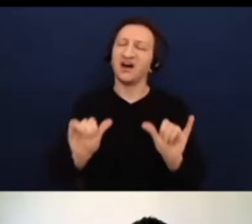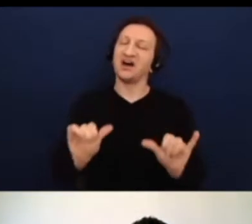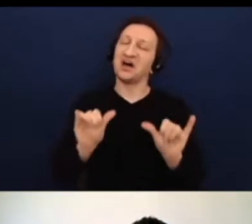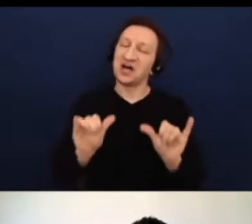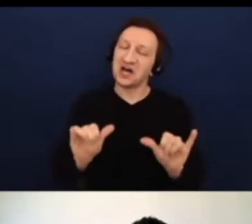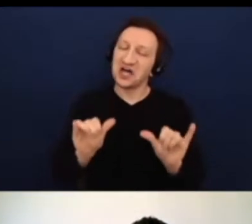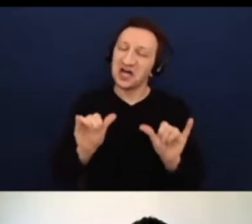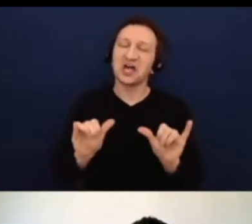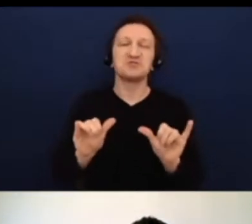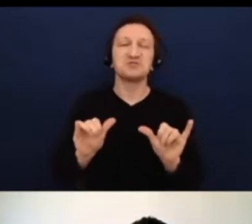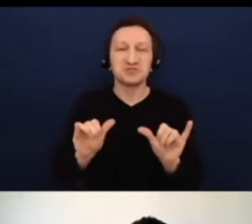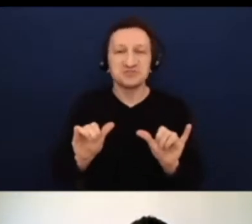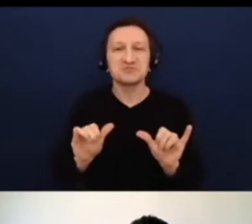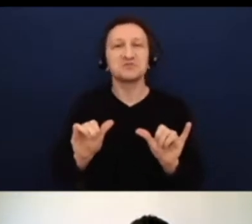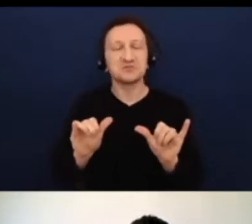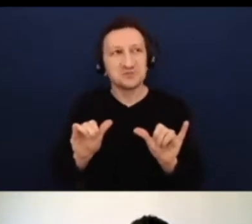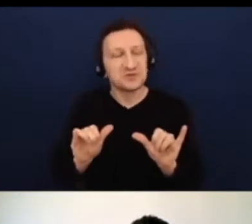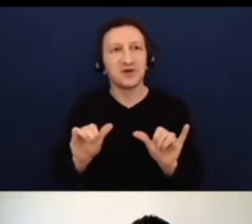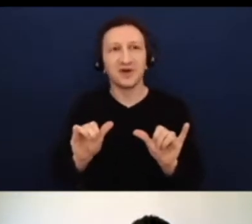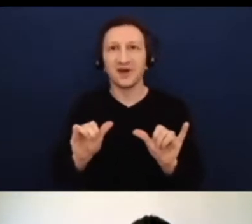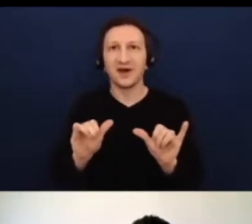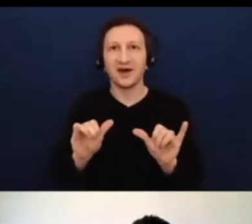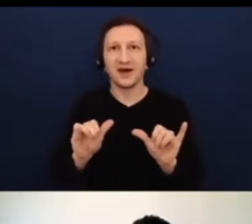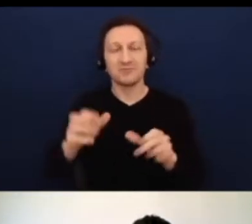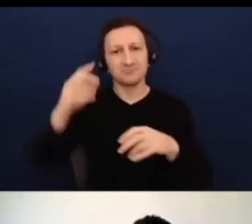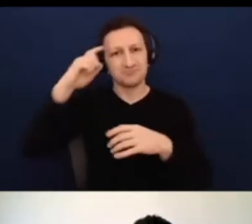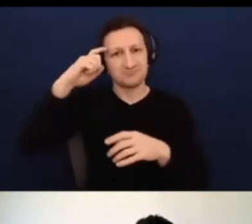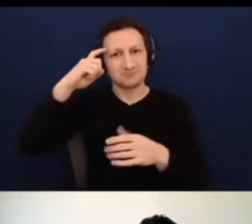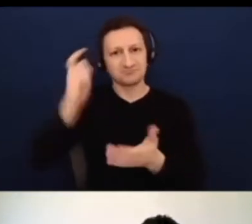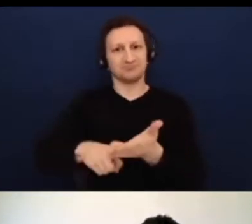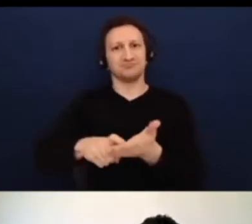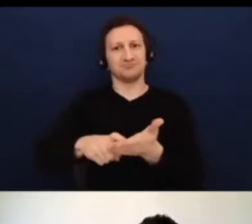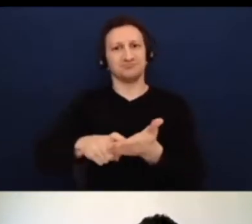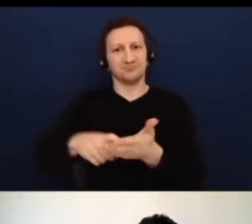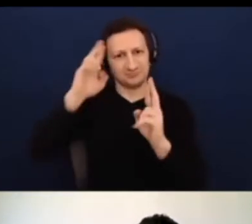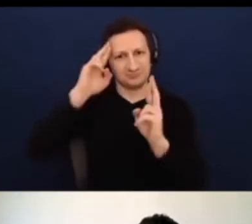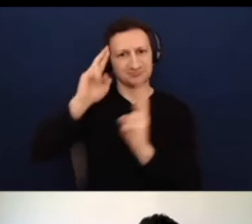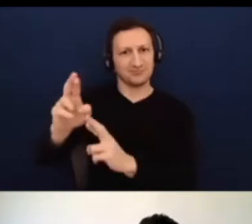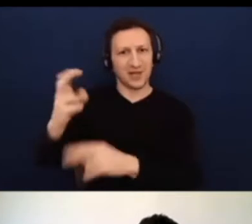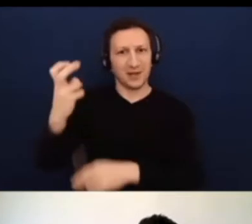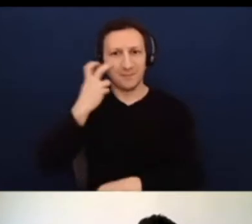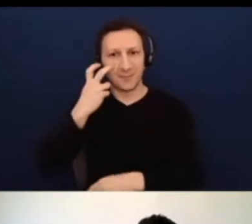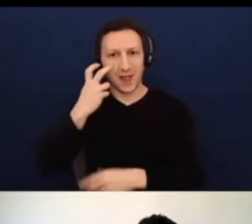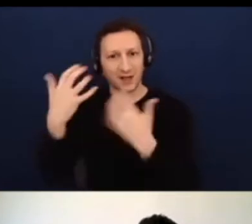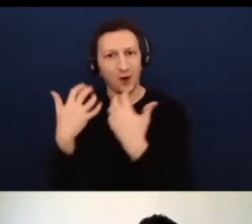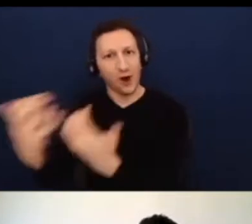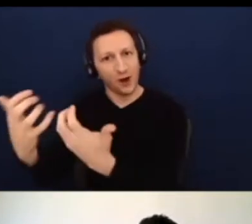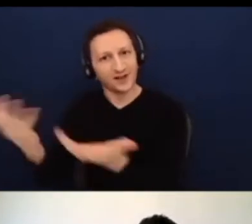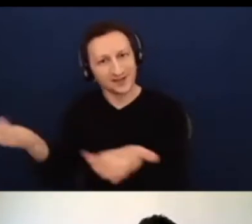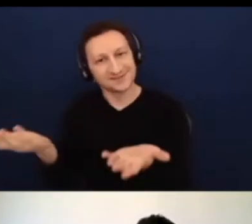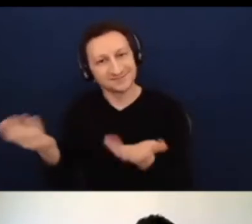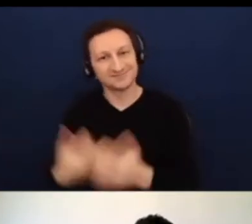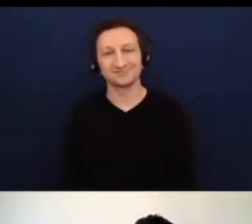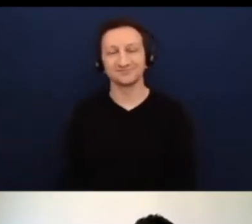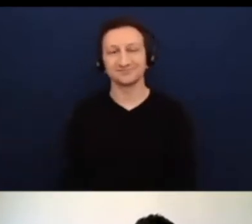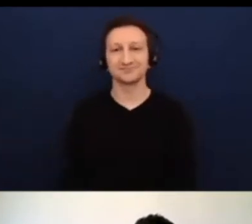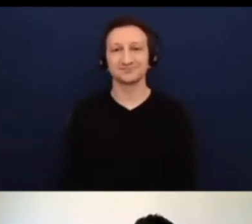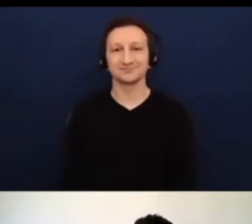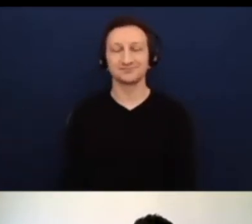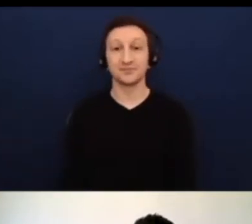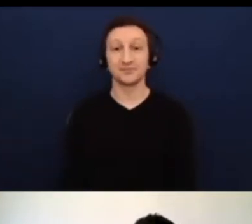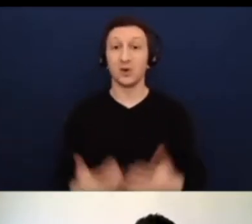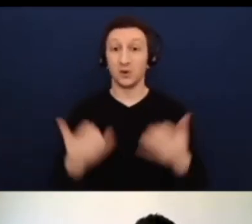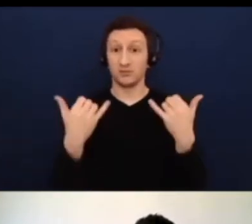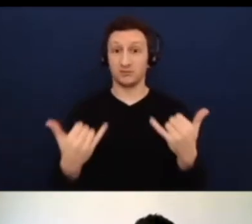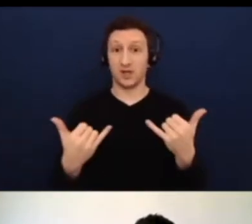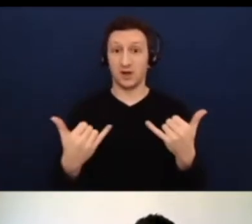lend itself to being more inclusive, as we should all the way around. So I'm going to have a clip